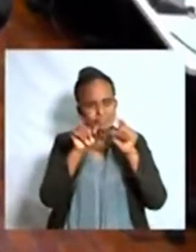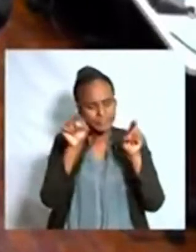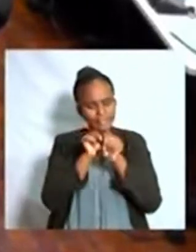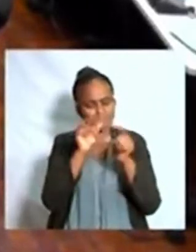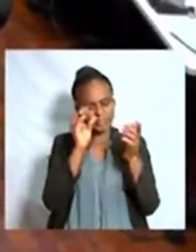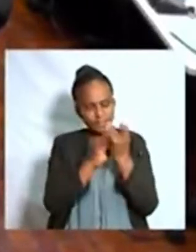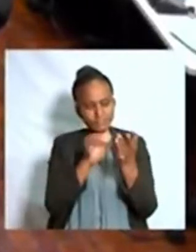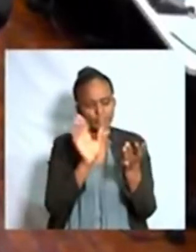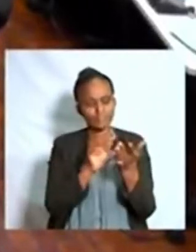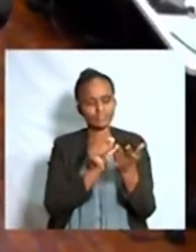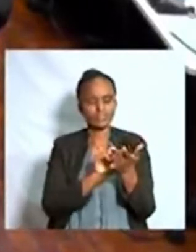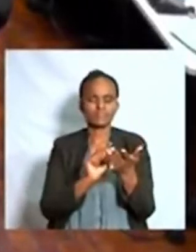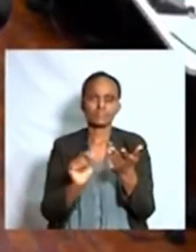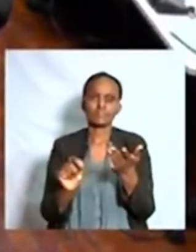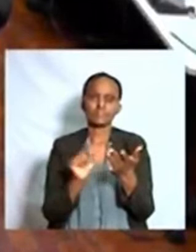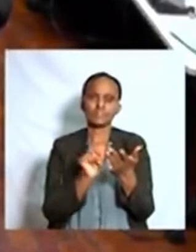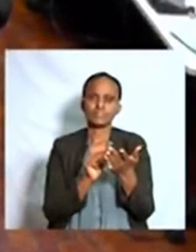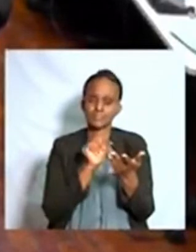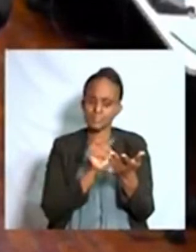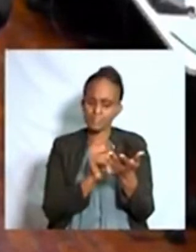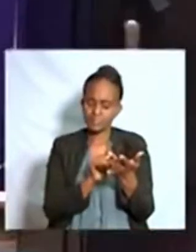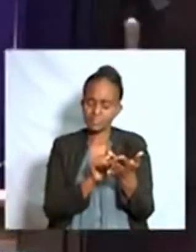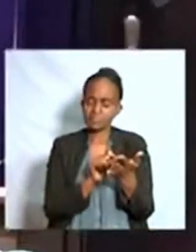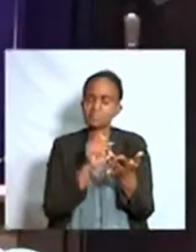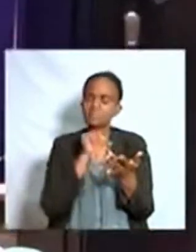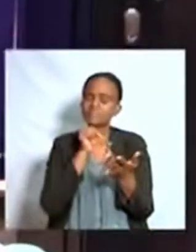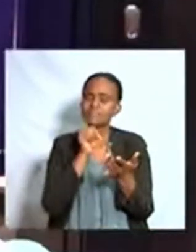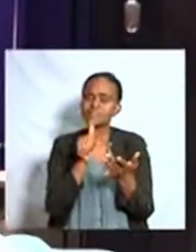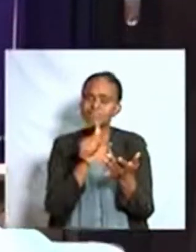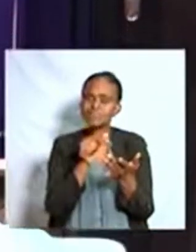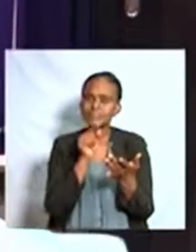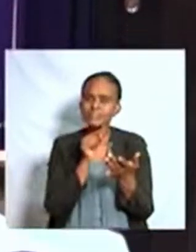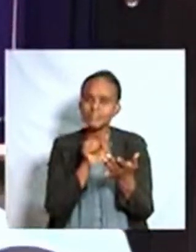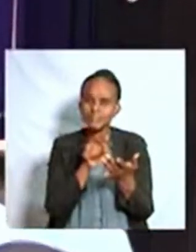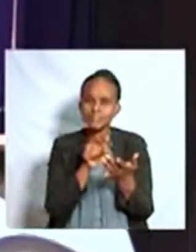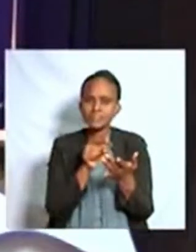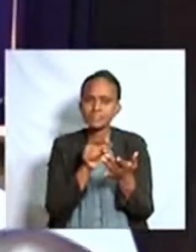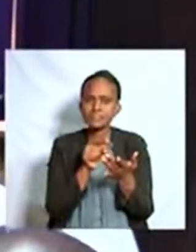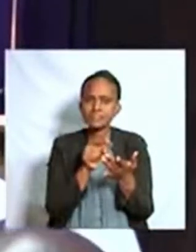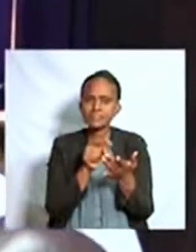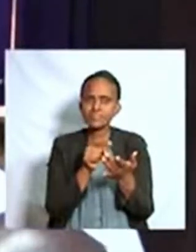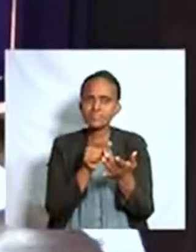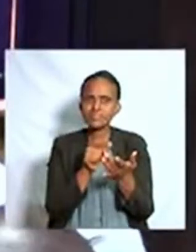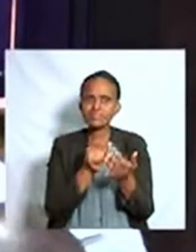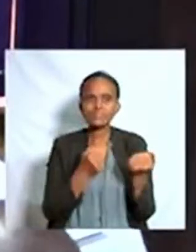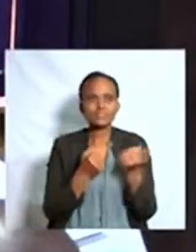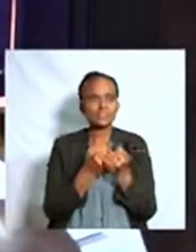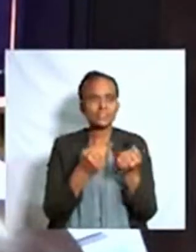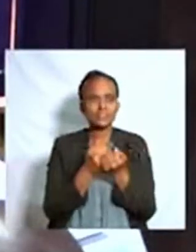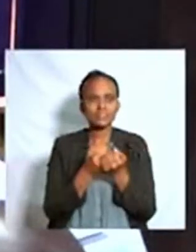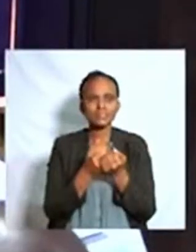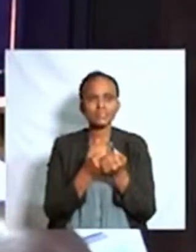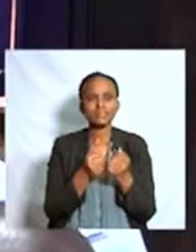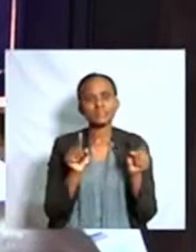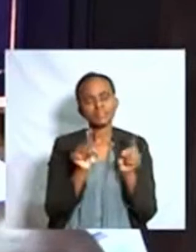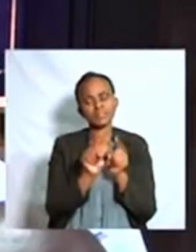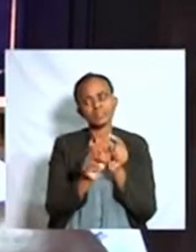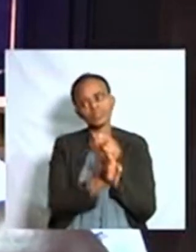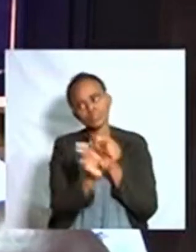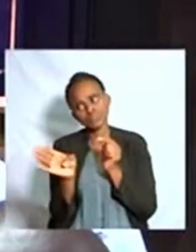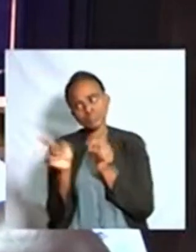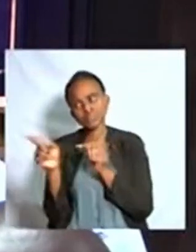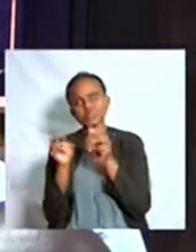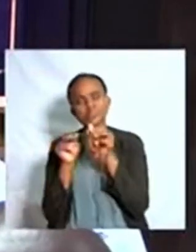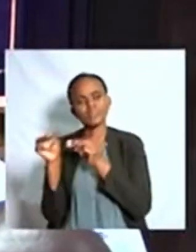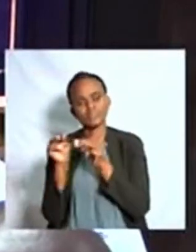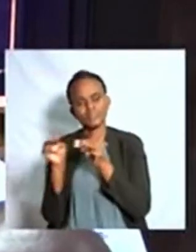there your right to say these are not there is no secular to back this. Then it goes to management. To